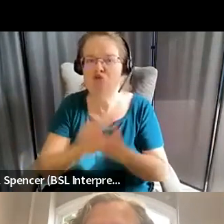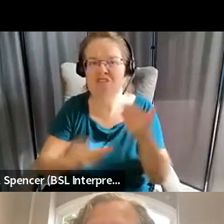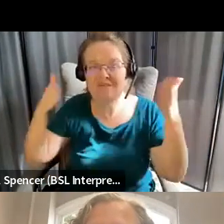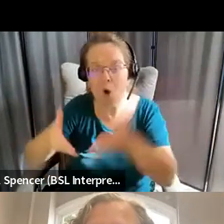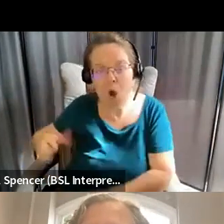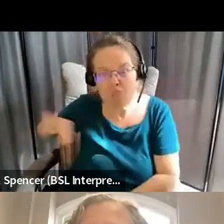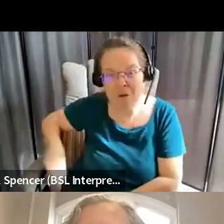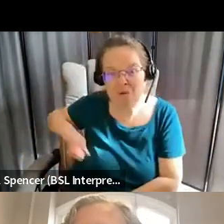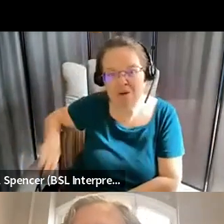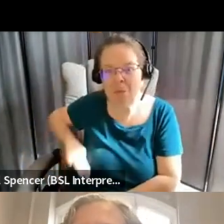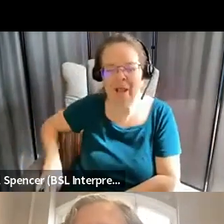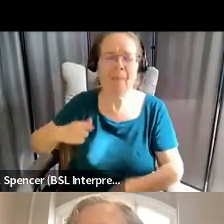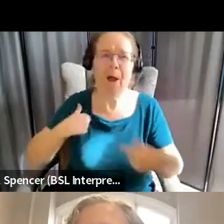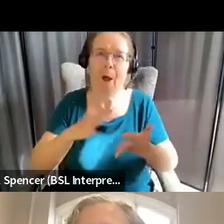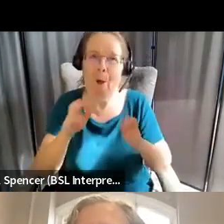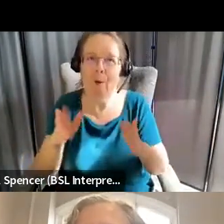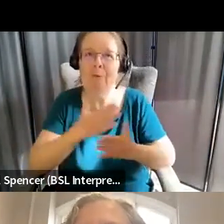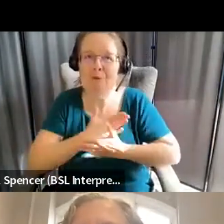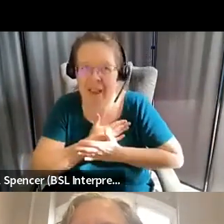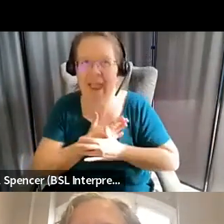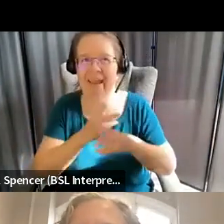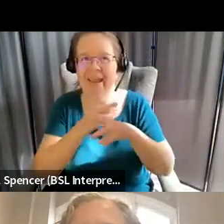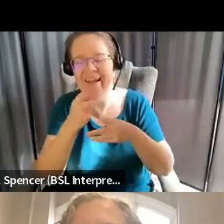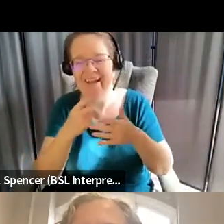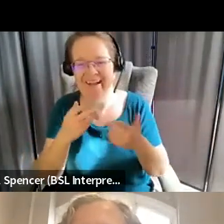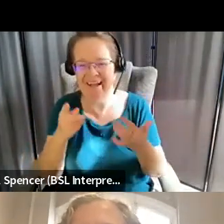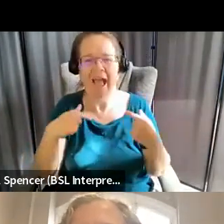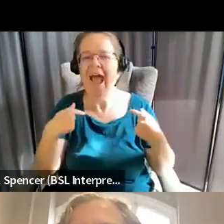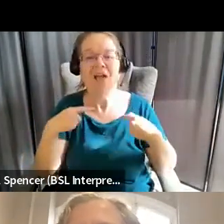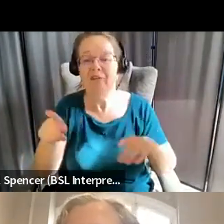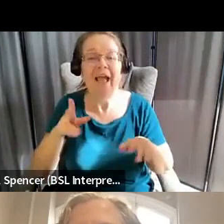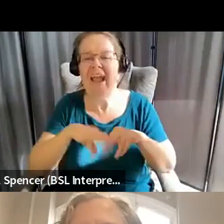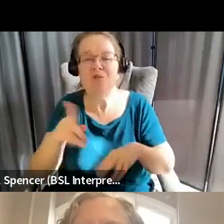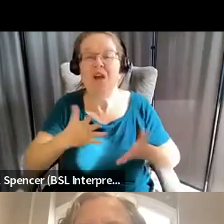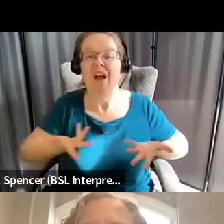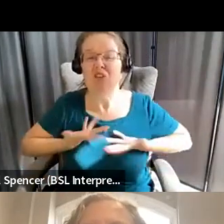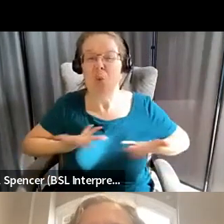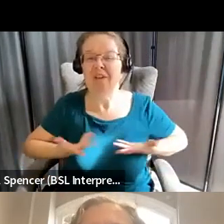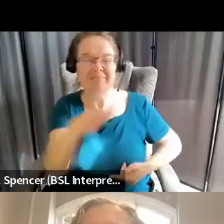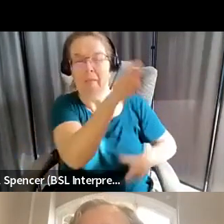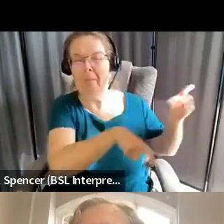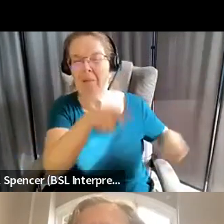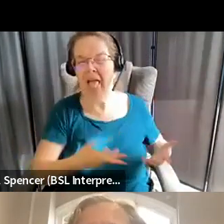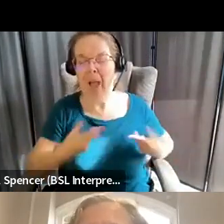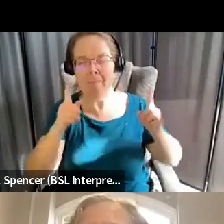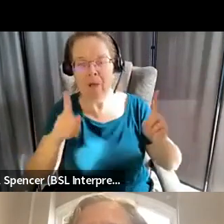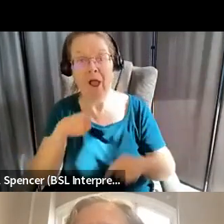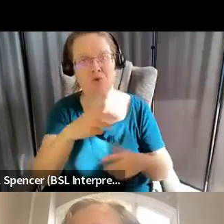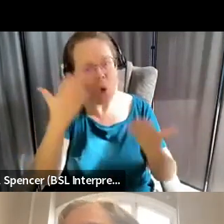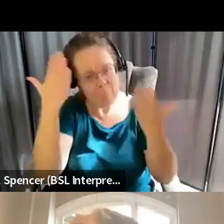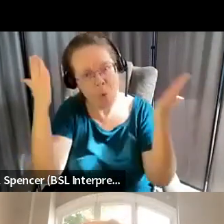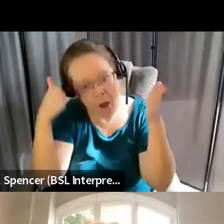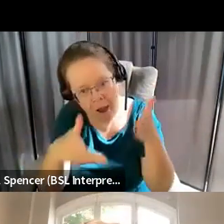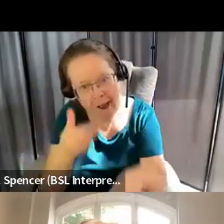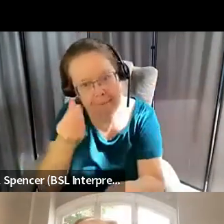you care about people, but even if you don't, let me appeal to your bank account. That's right. Disabled, it's like people will have